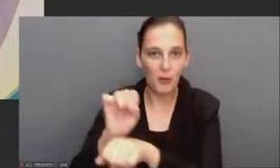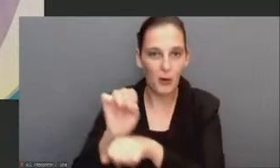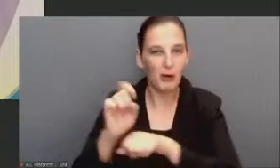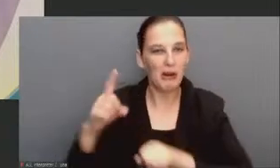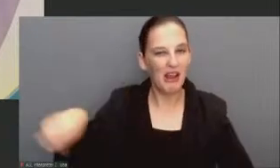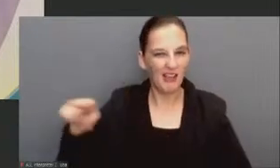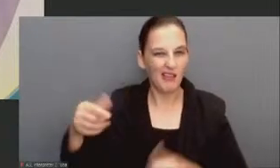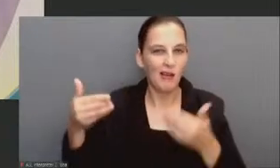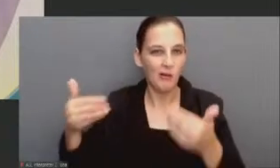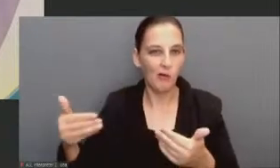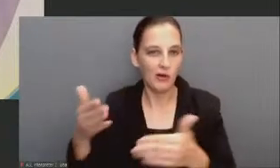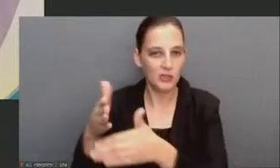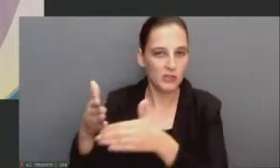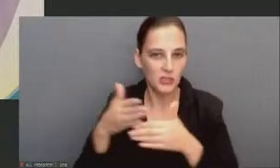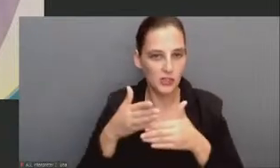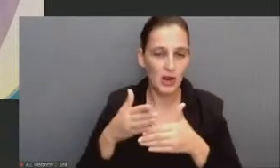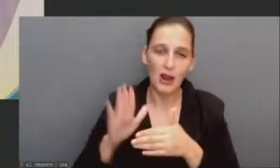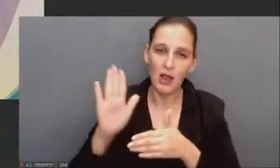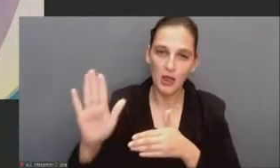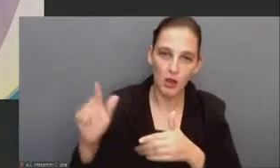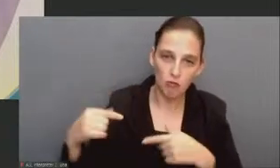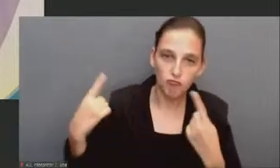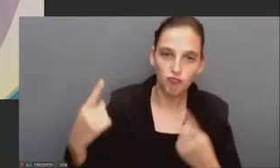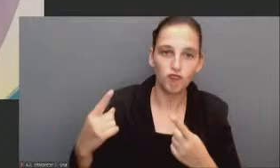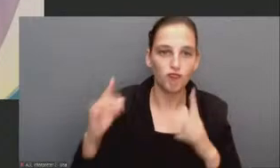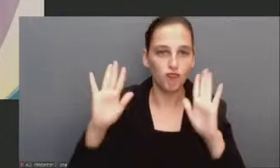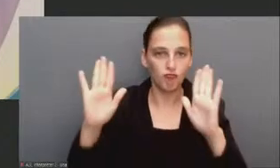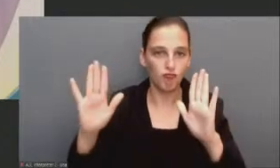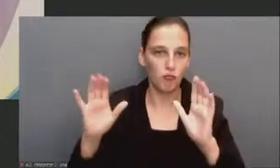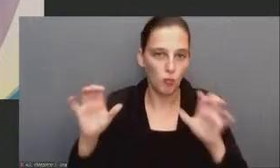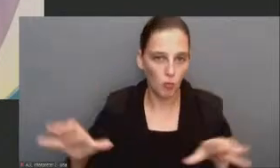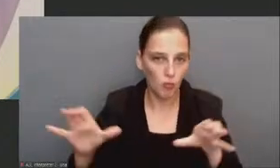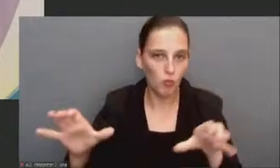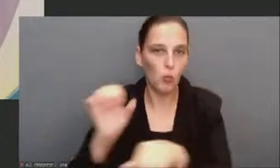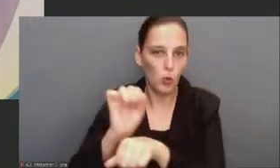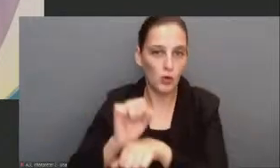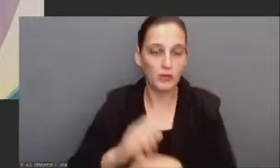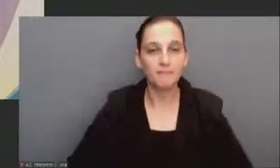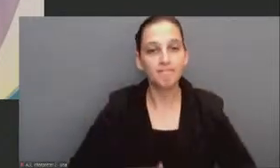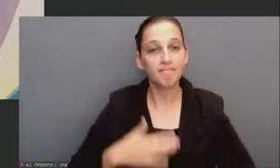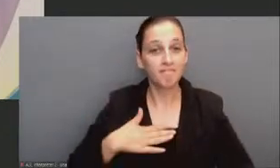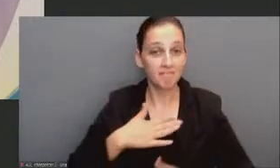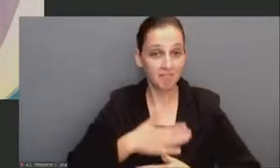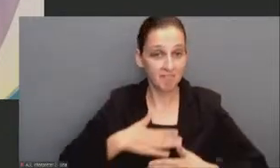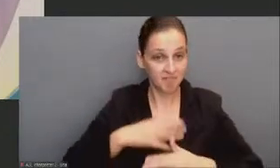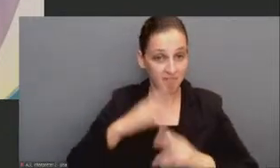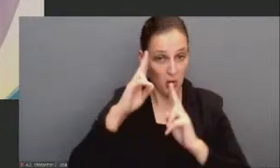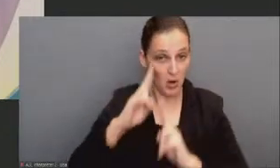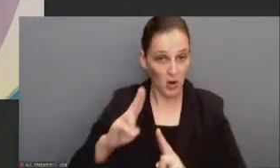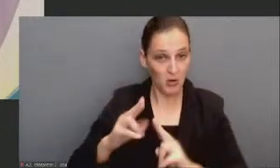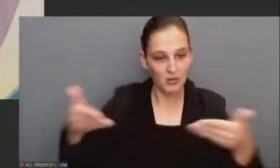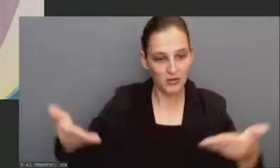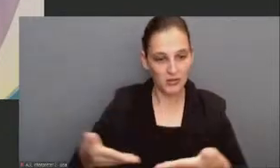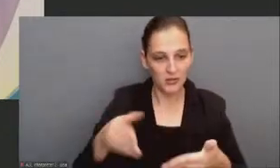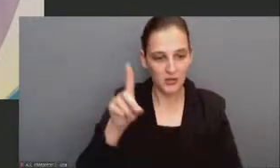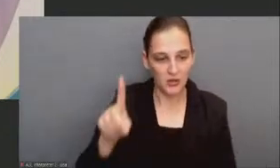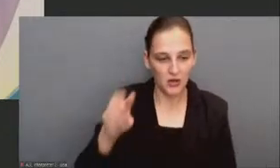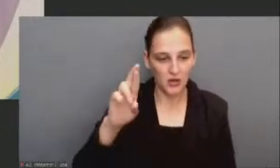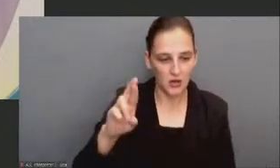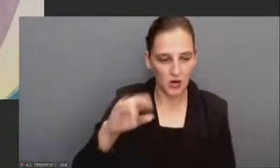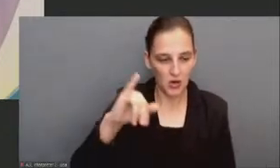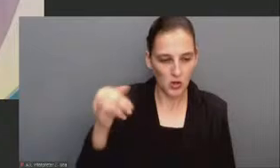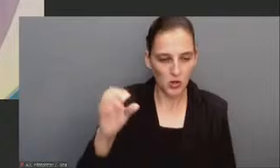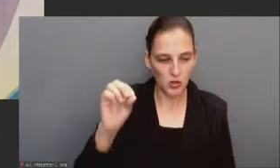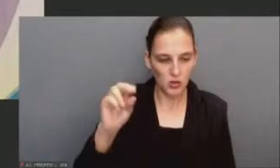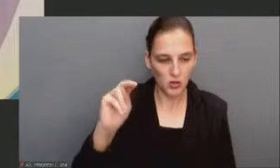share remarkable work they have done. And it is my pleasure to introduce Dr. Janae Cardoon,